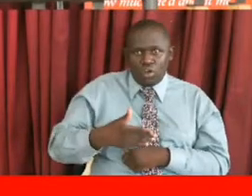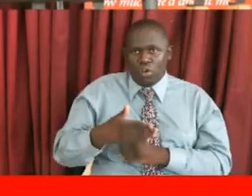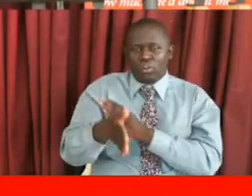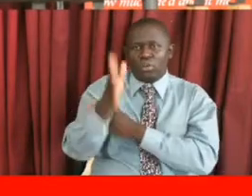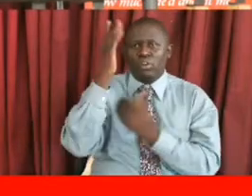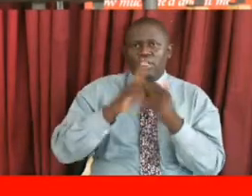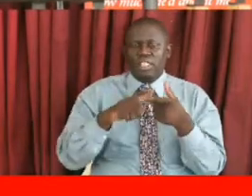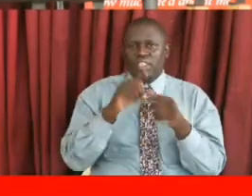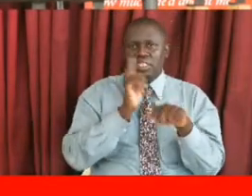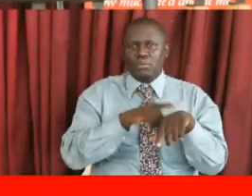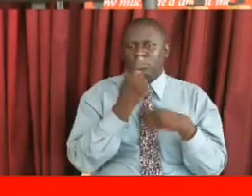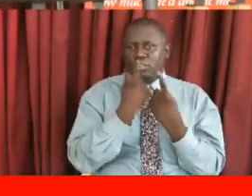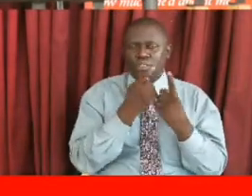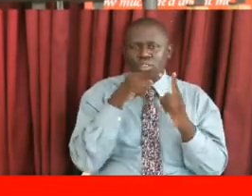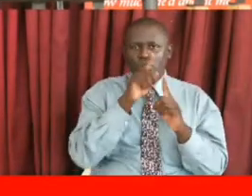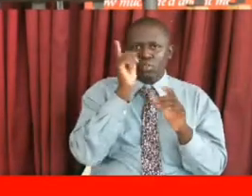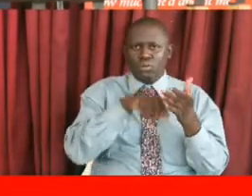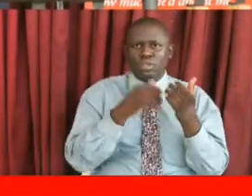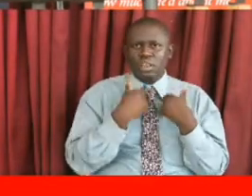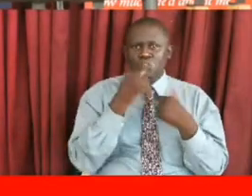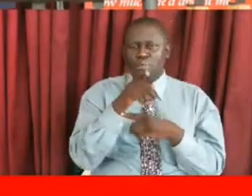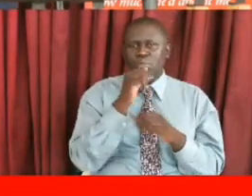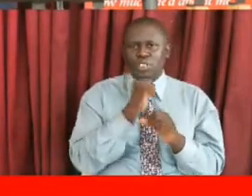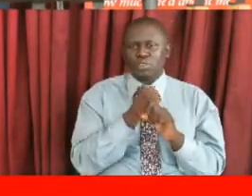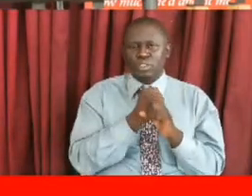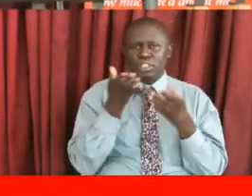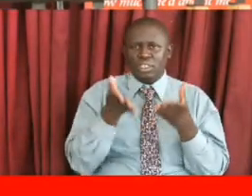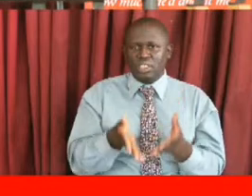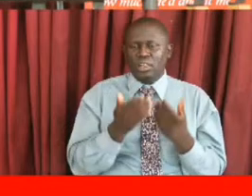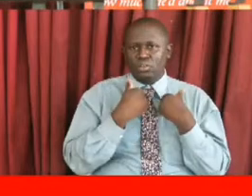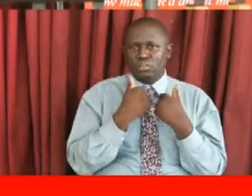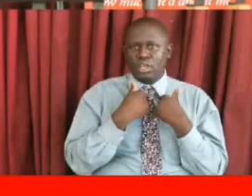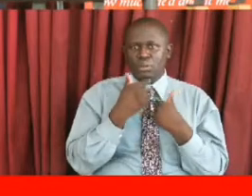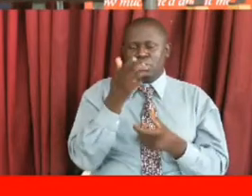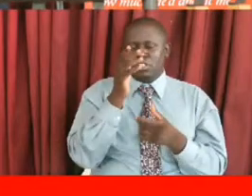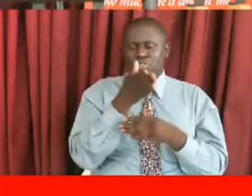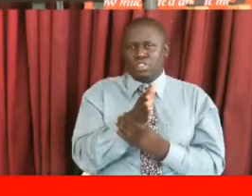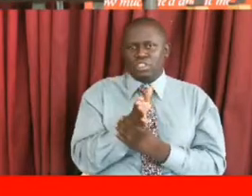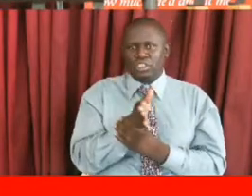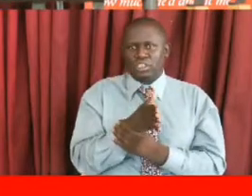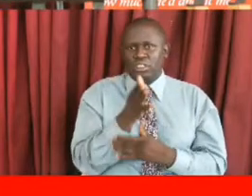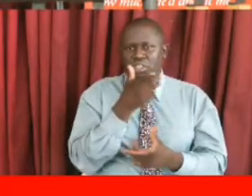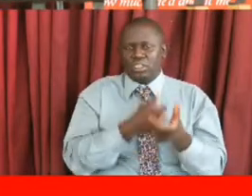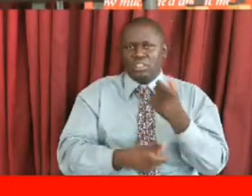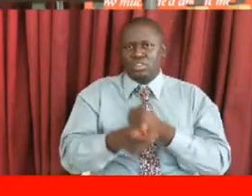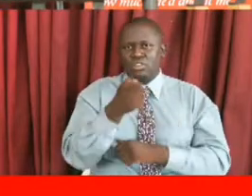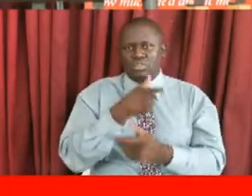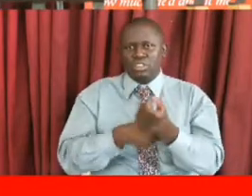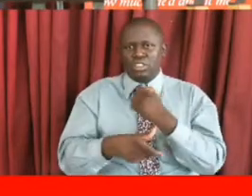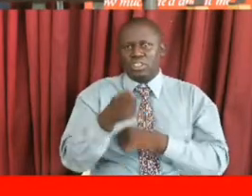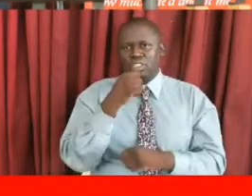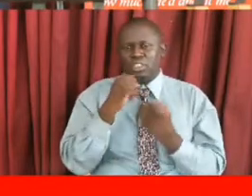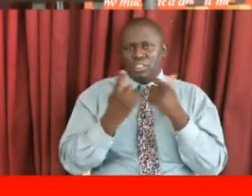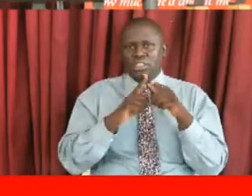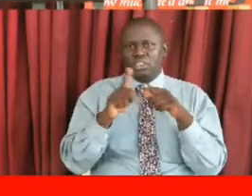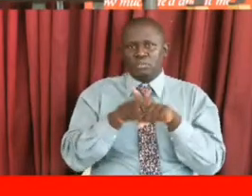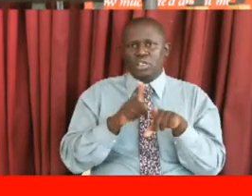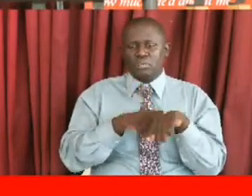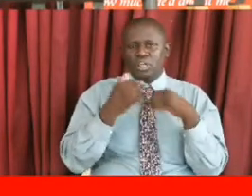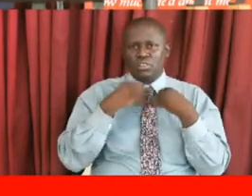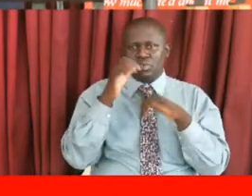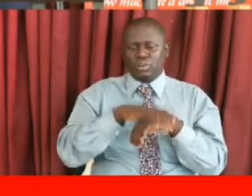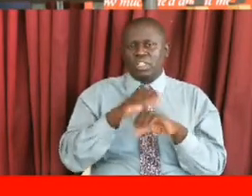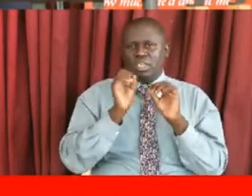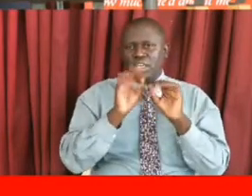when he told him what have you been doing here we have been fishing the all night we didn't get anything try that